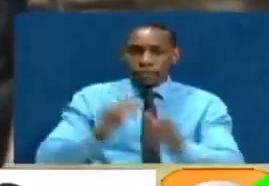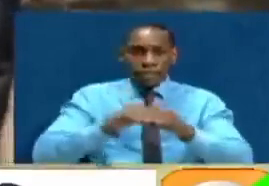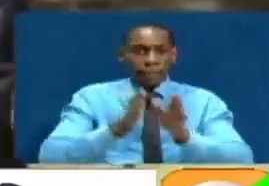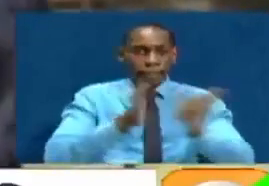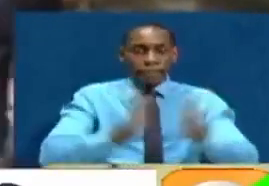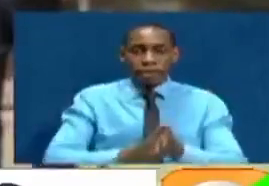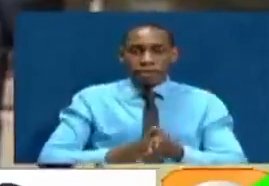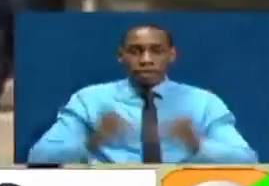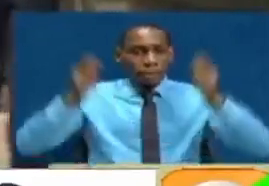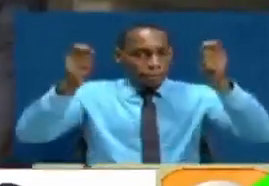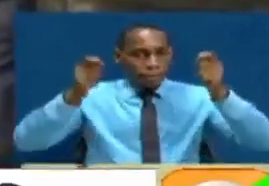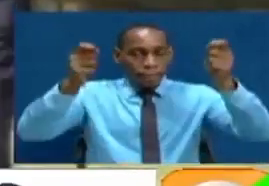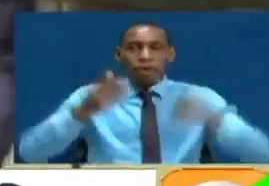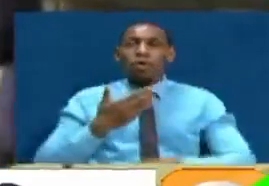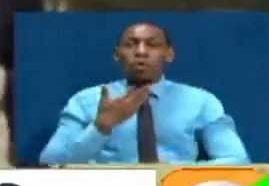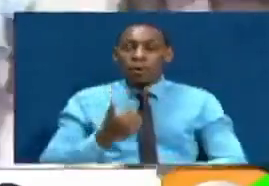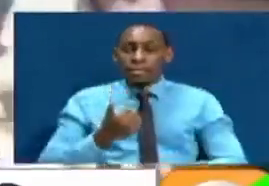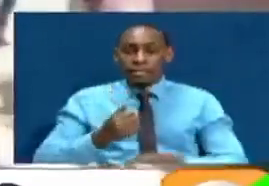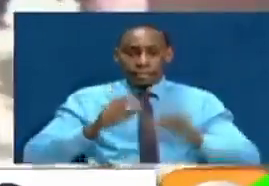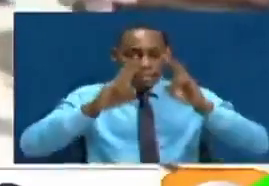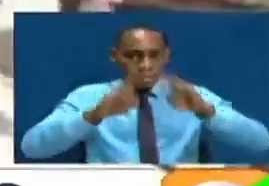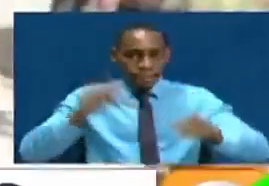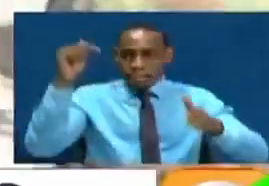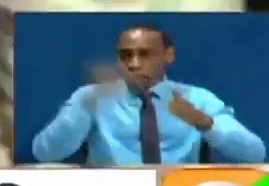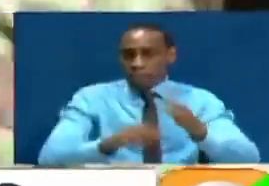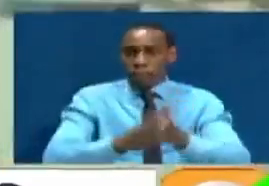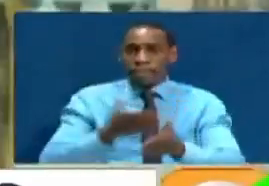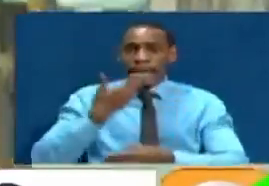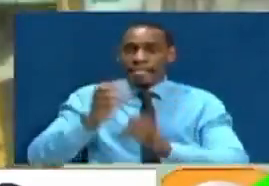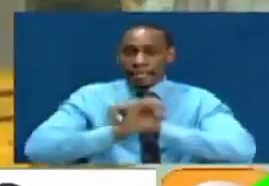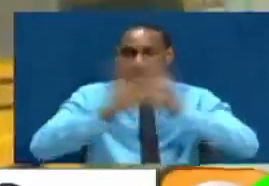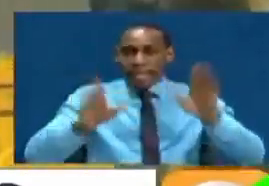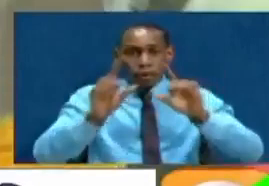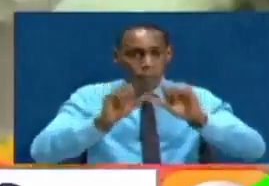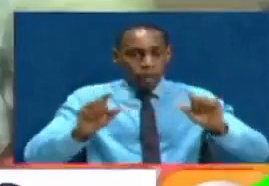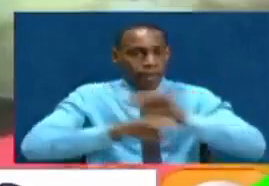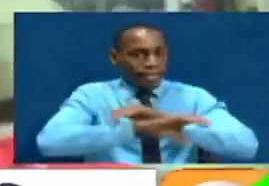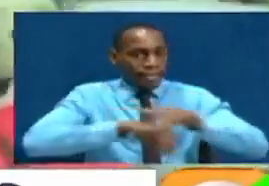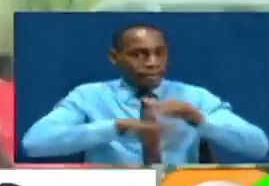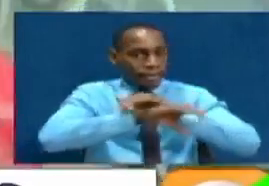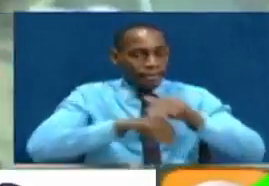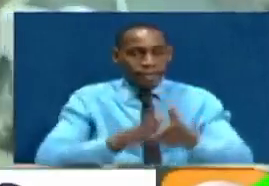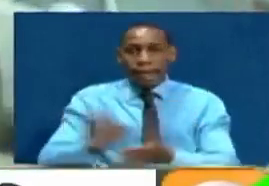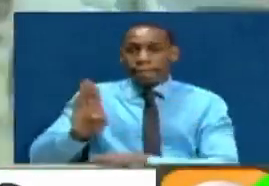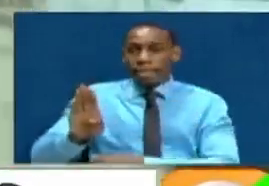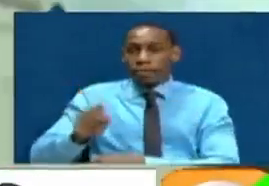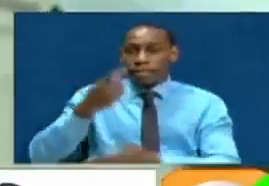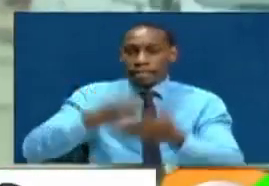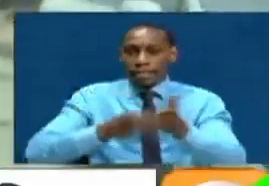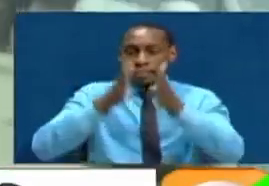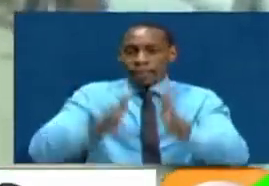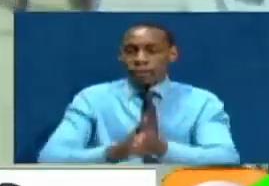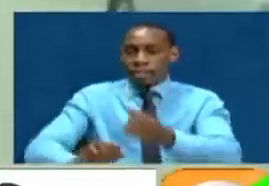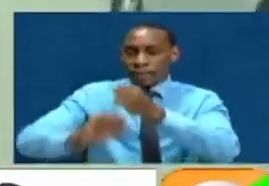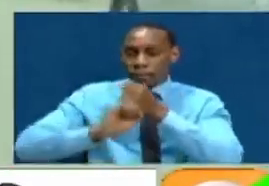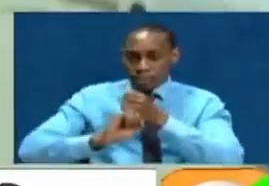public taking to the streets demanding a thorough probe and clear answers on allegations of theft of billions of taxpayers